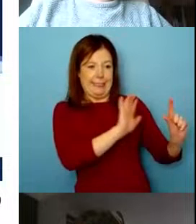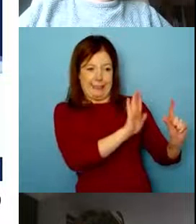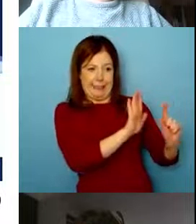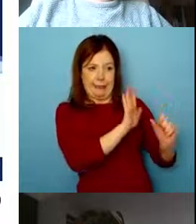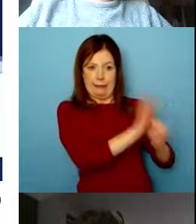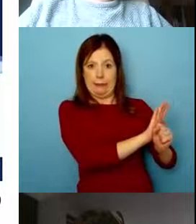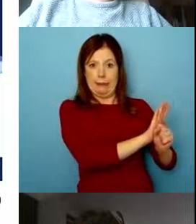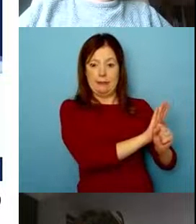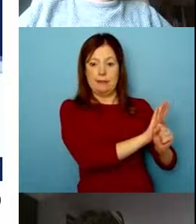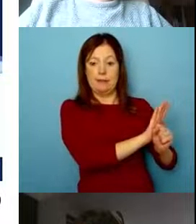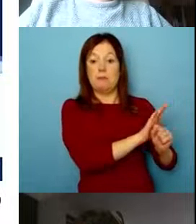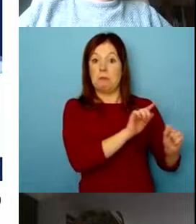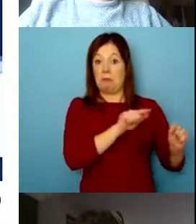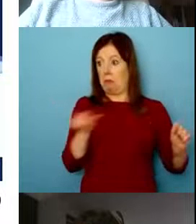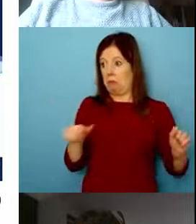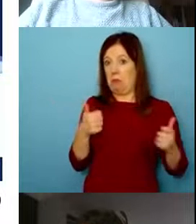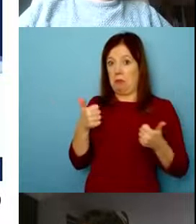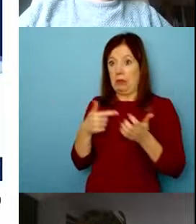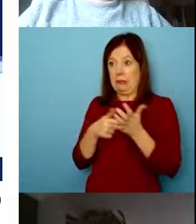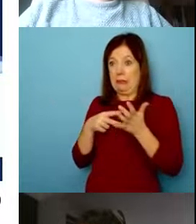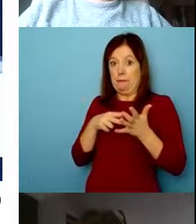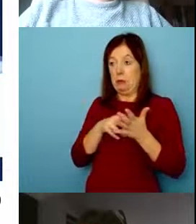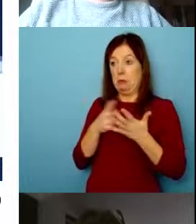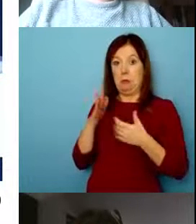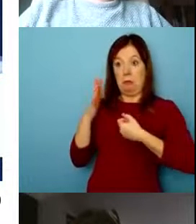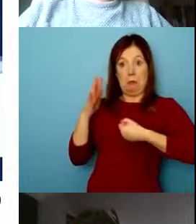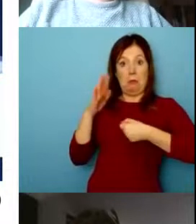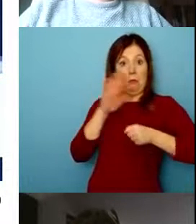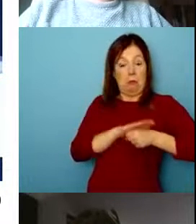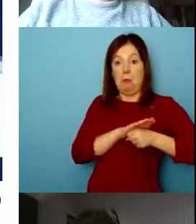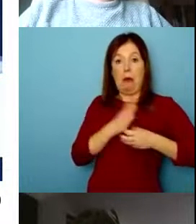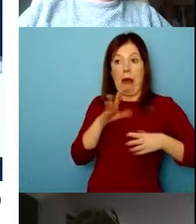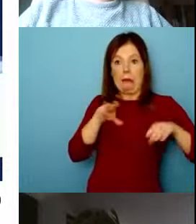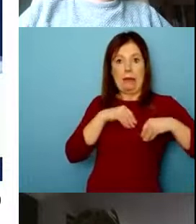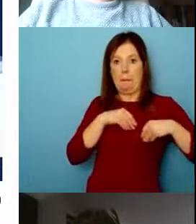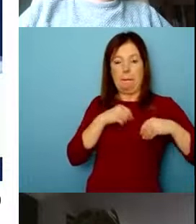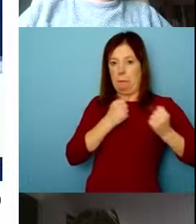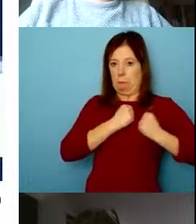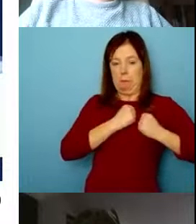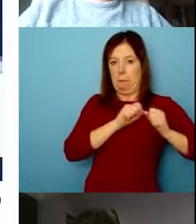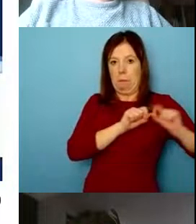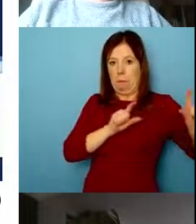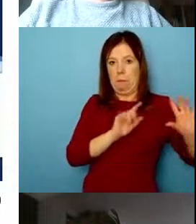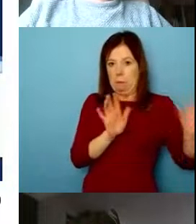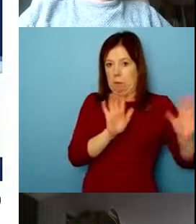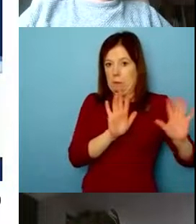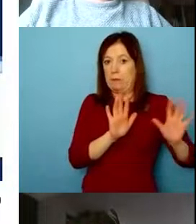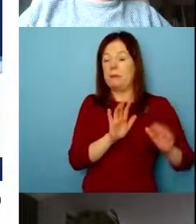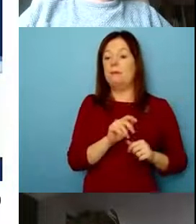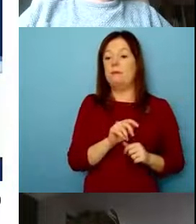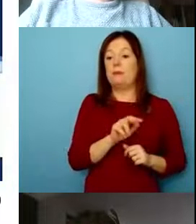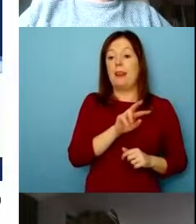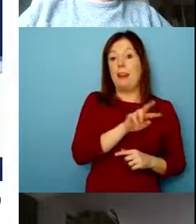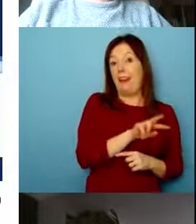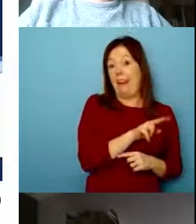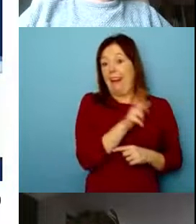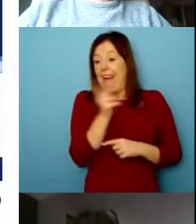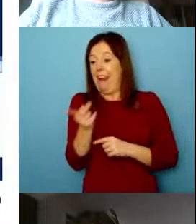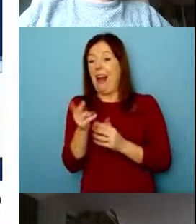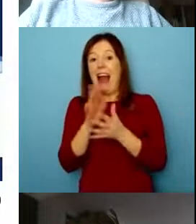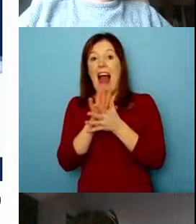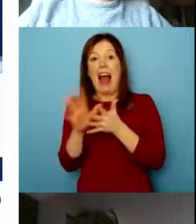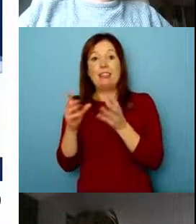this case, the TV says, yes, I'll suppress the screen magnifier feature. So now it allows the HBB